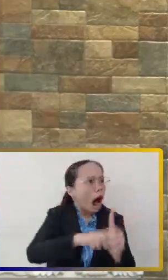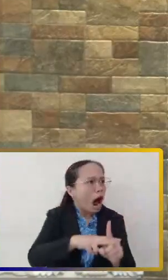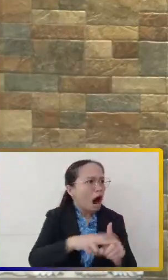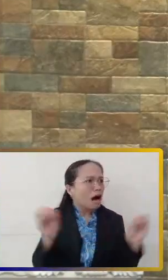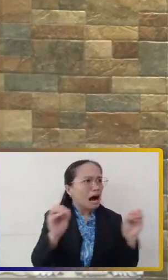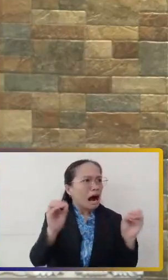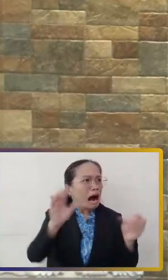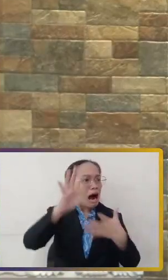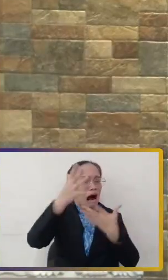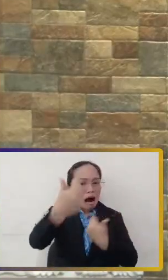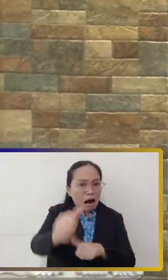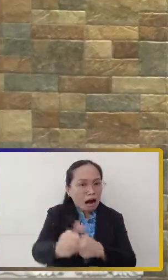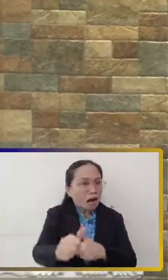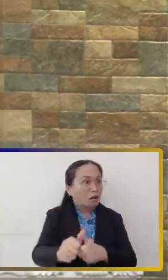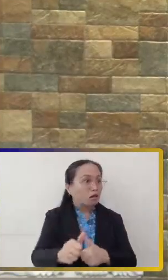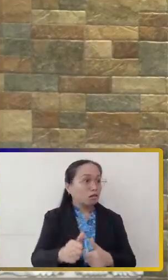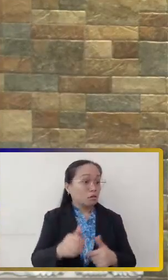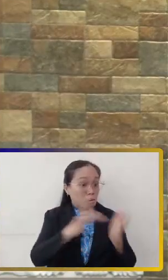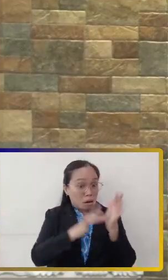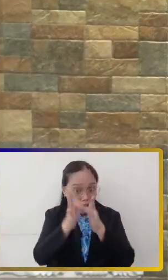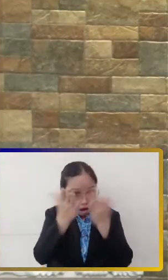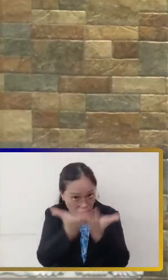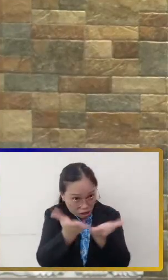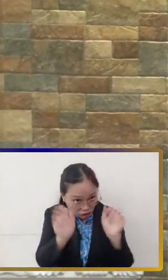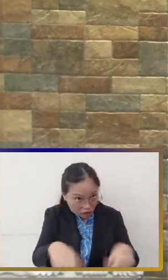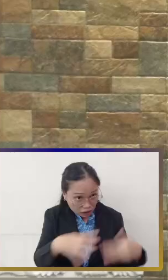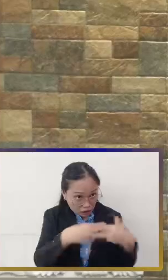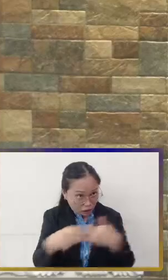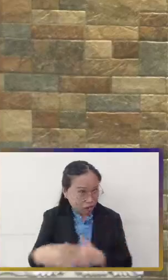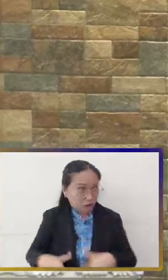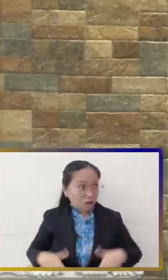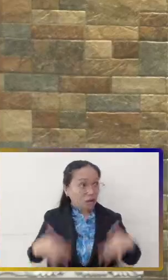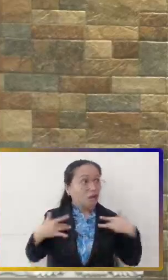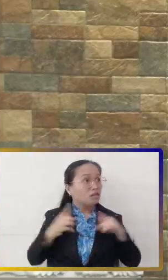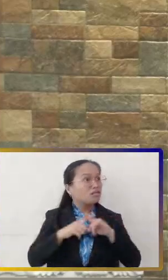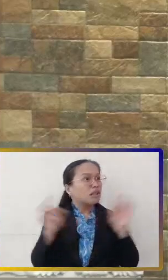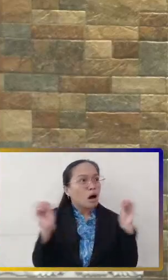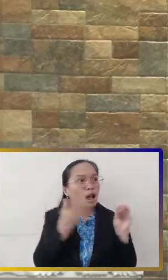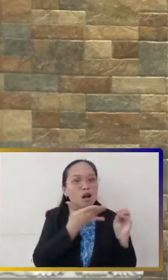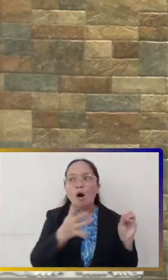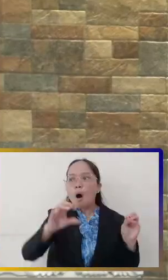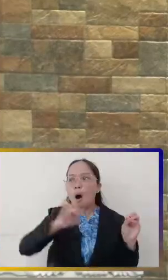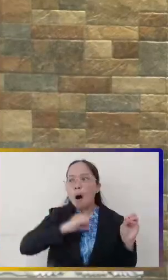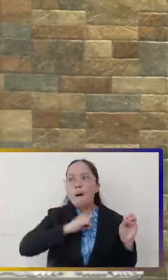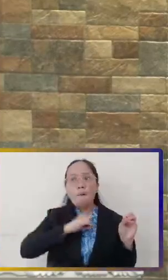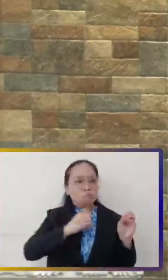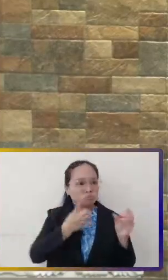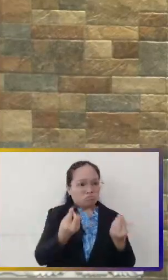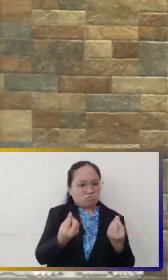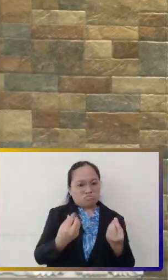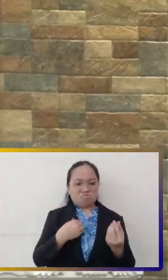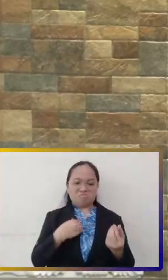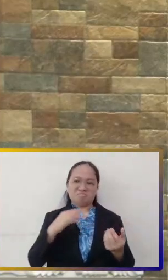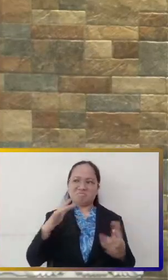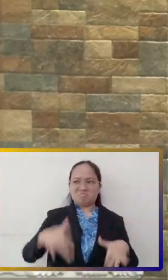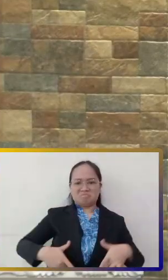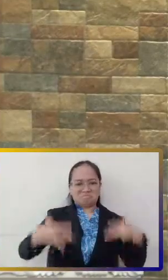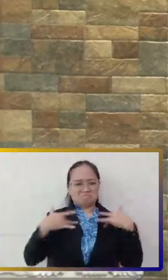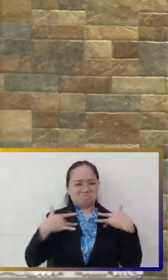should guide your life. But what is happening now? Ito ang nagsusunod mo. Because you think that's the